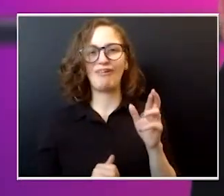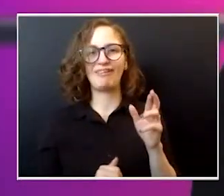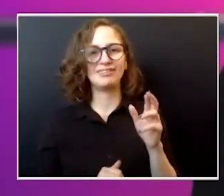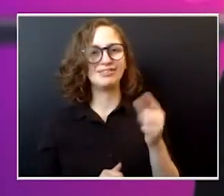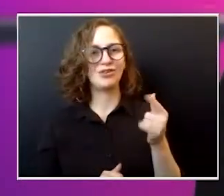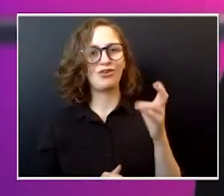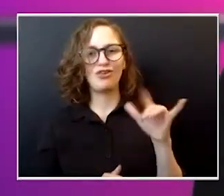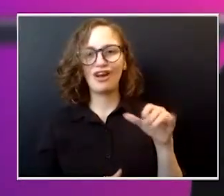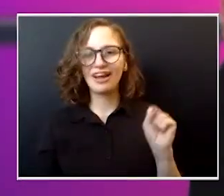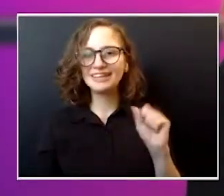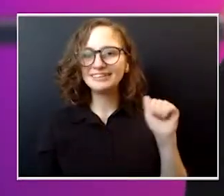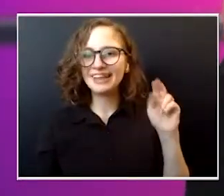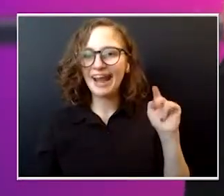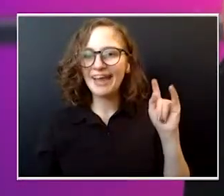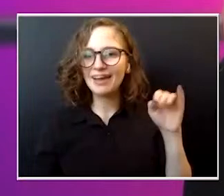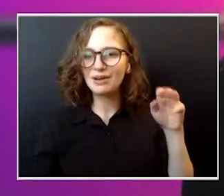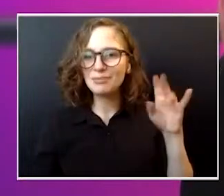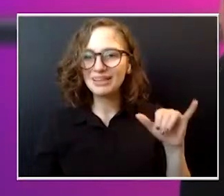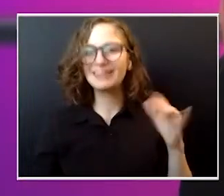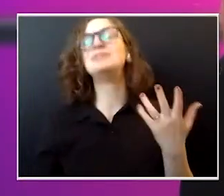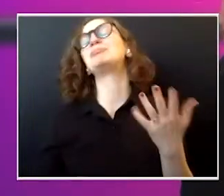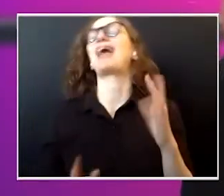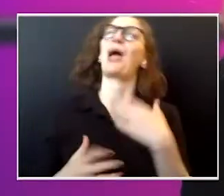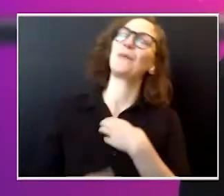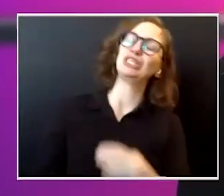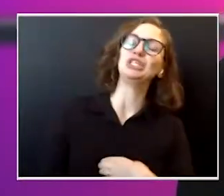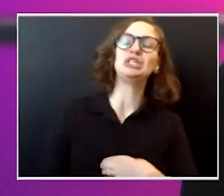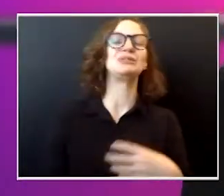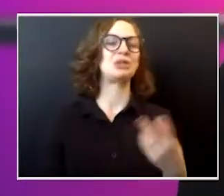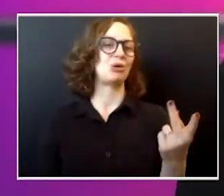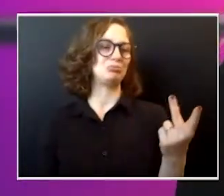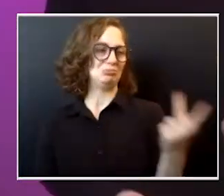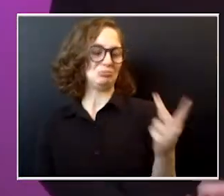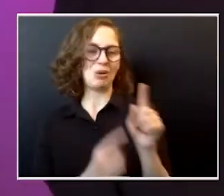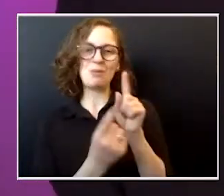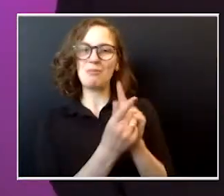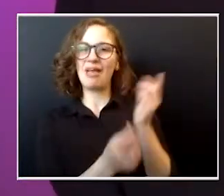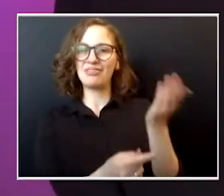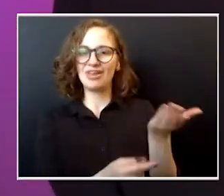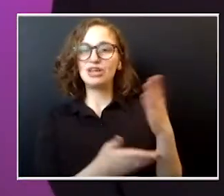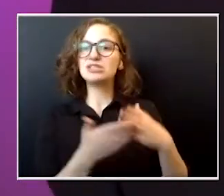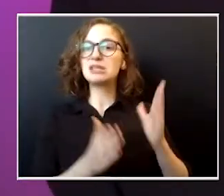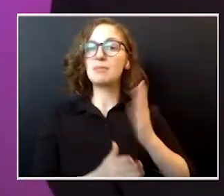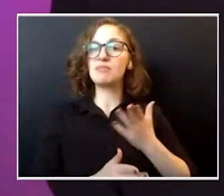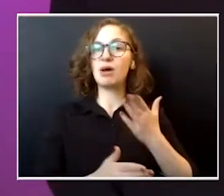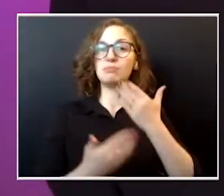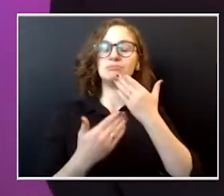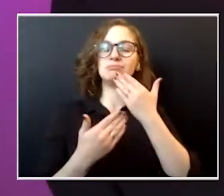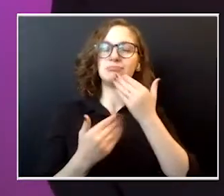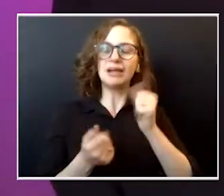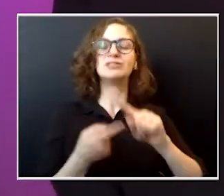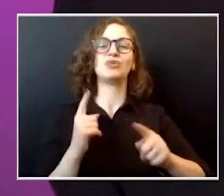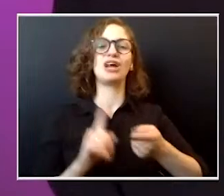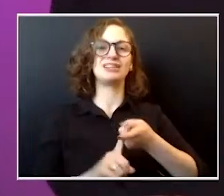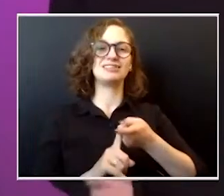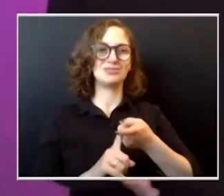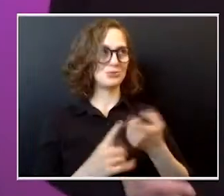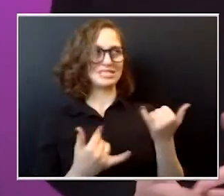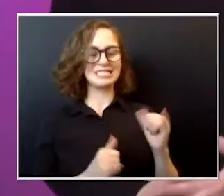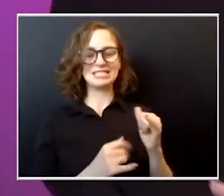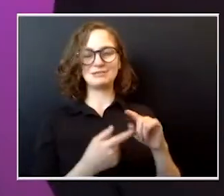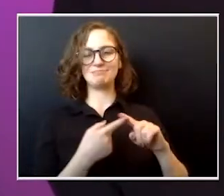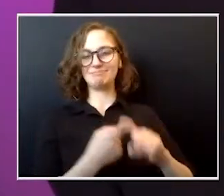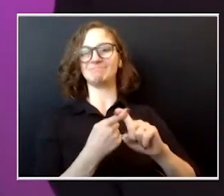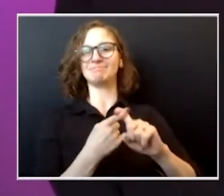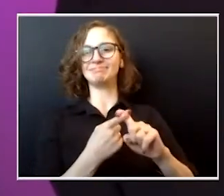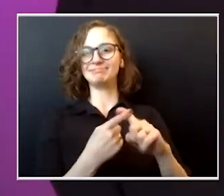we met there, and then we had some mutual friends that, you know, some of our best friends who are still our best friends today, you know, kind of brought